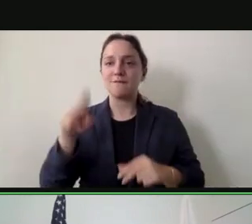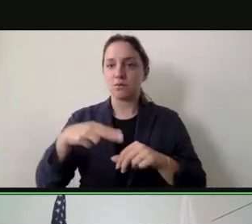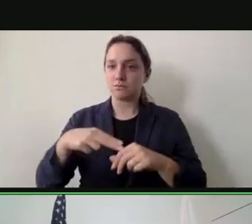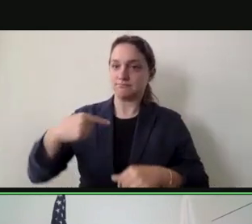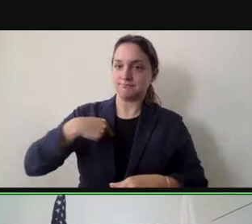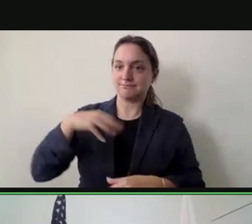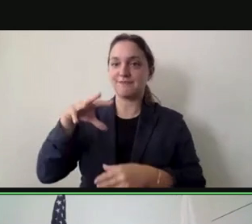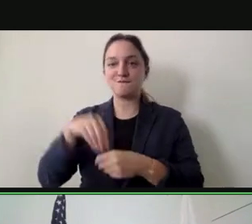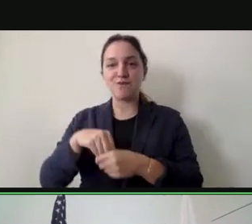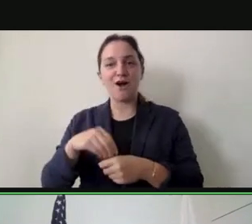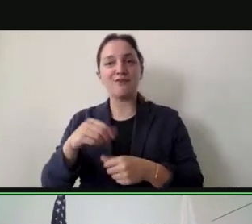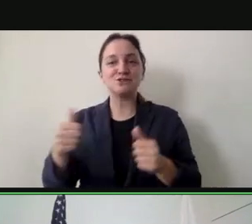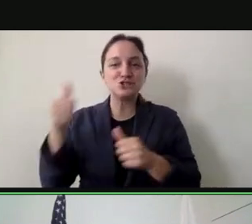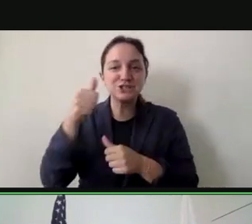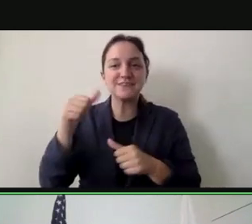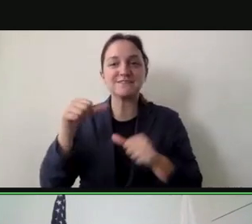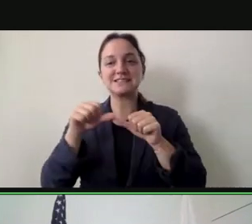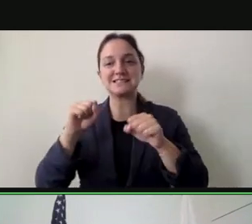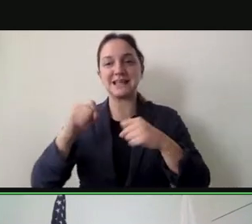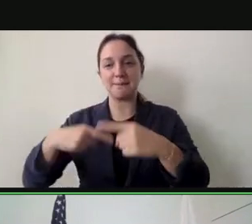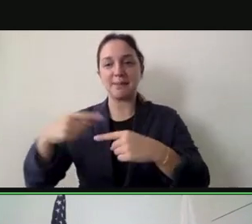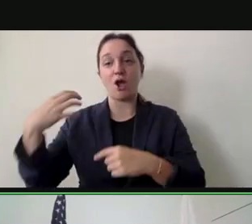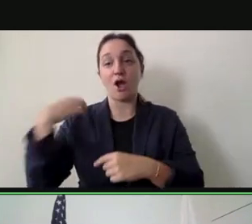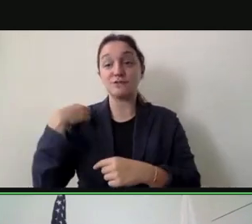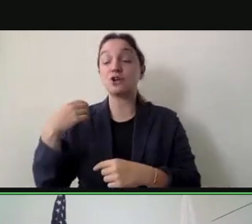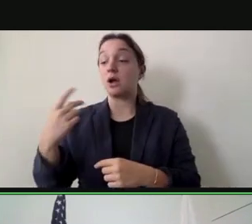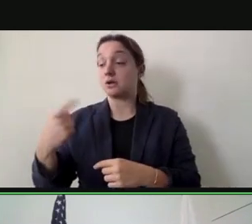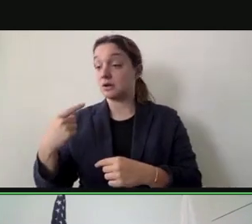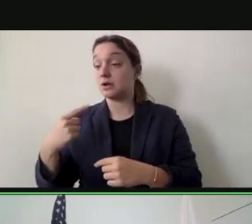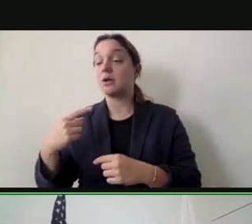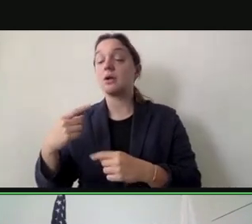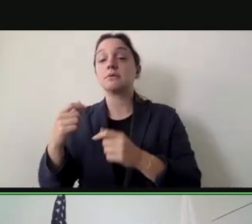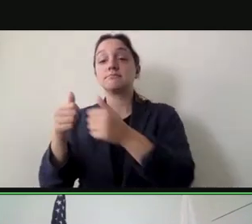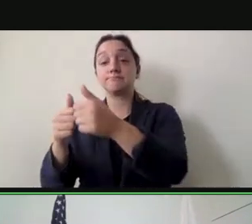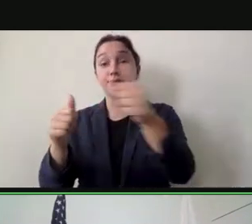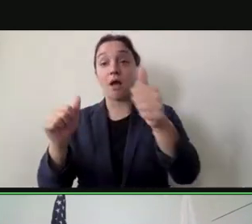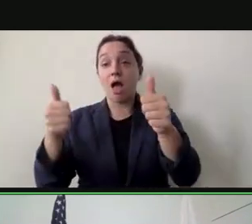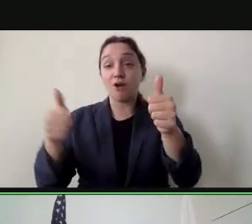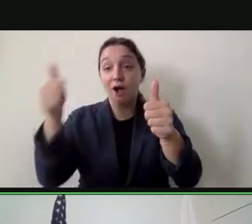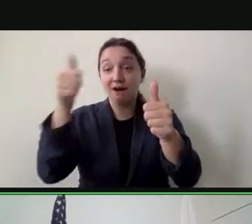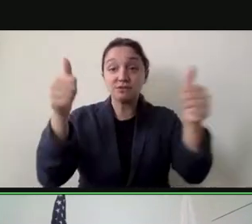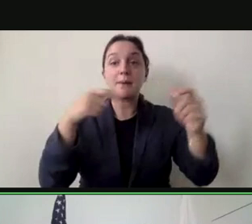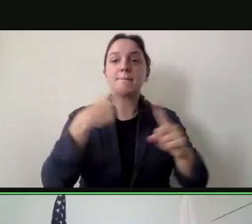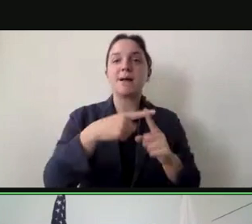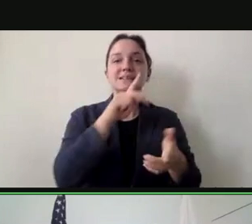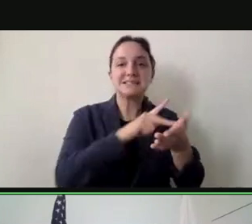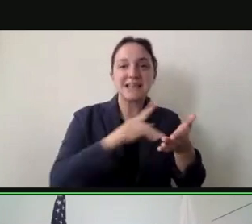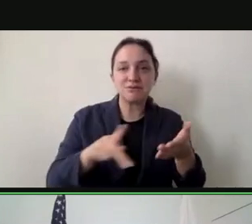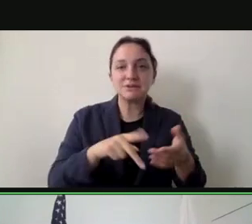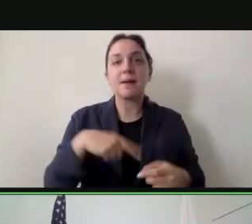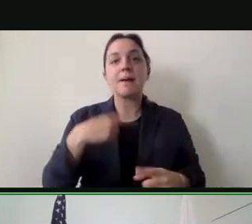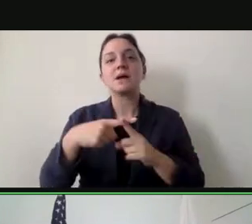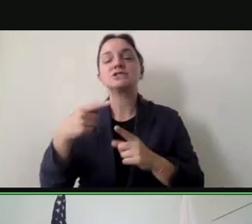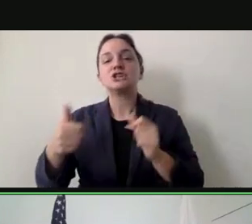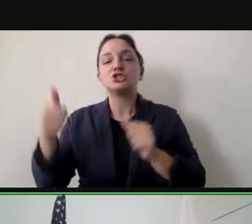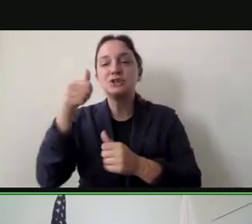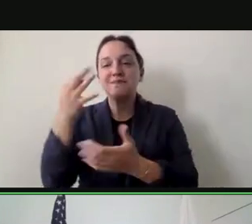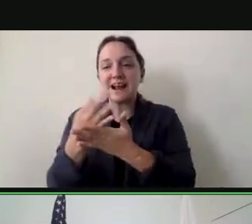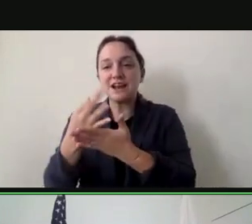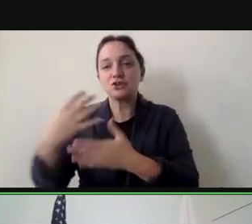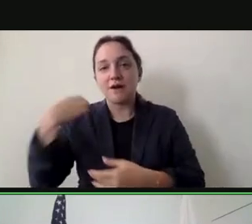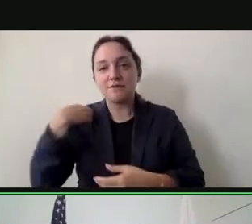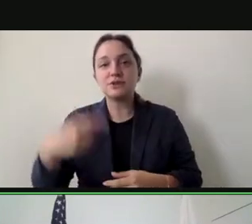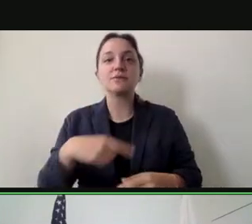my counterparts in agencies, but it is the secretaries and the deputy secretaries and the chief acquisition officers and the chief financial officers and the